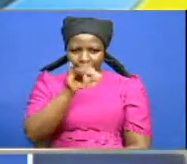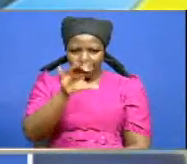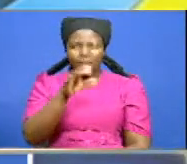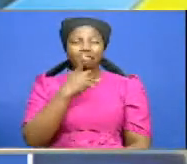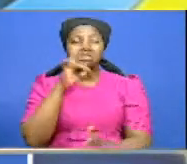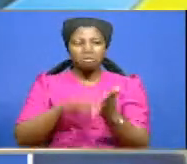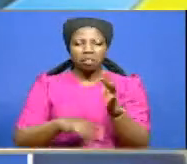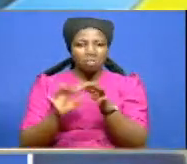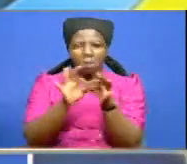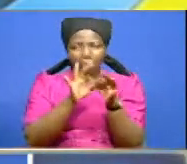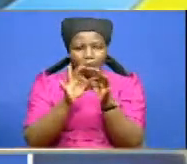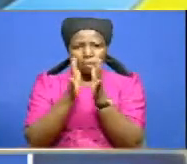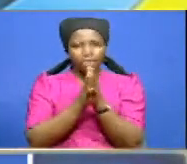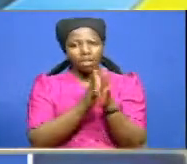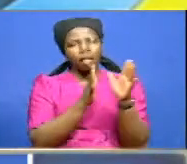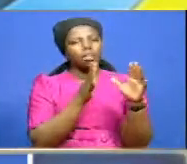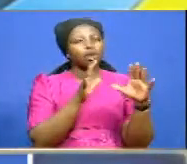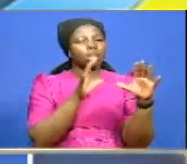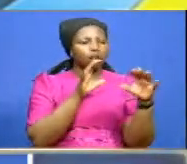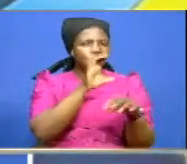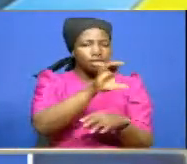with the